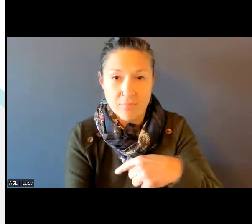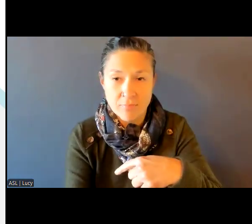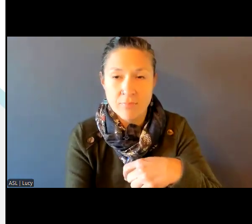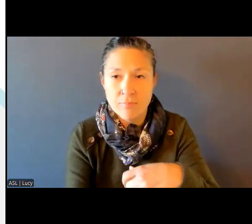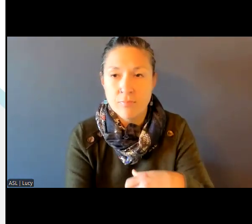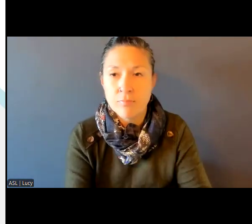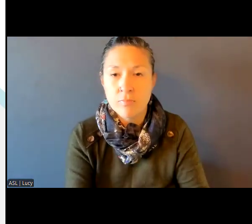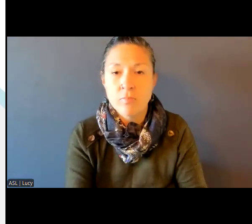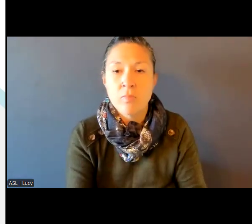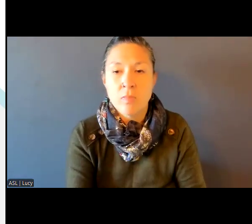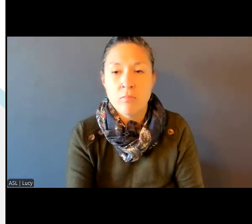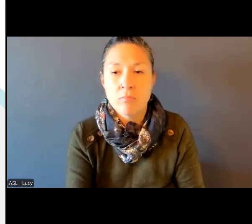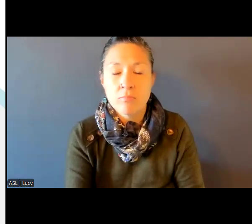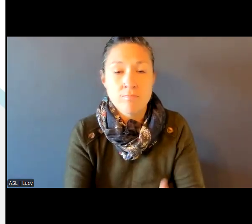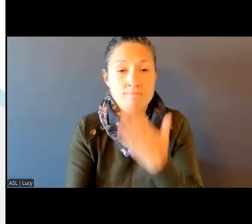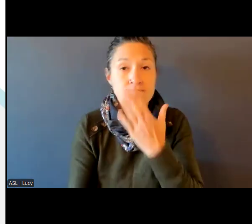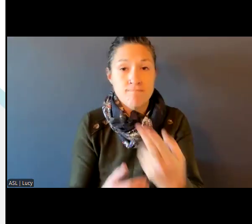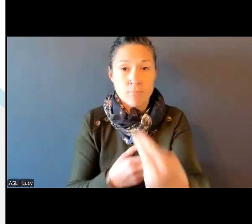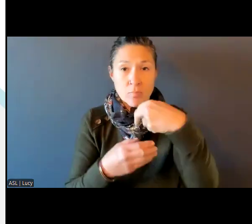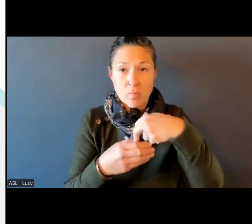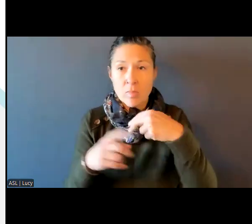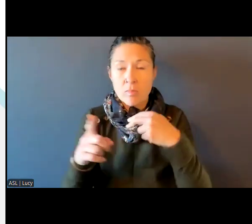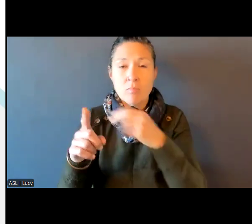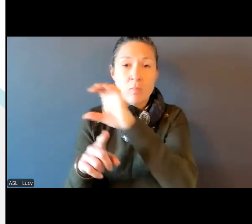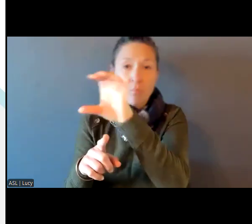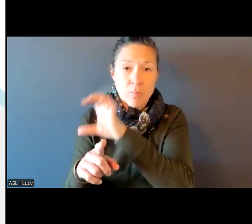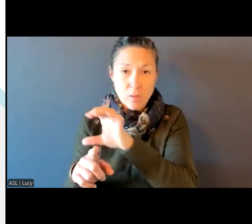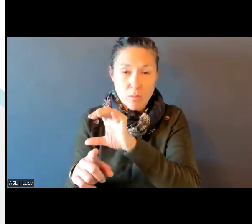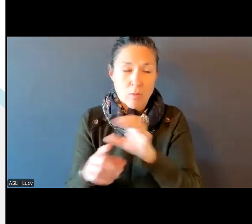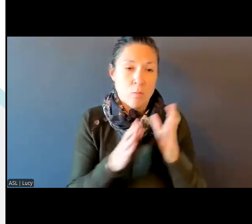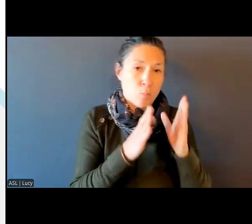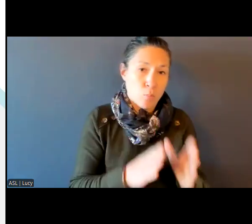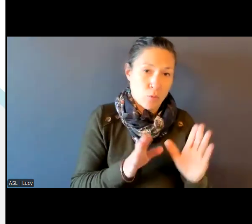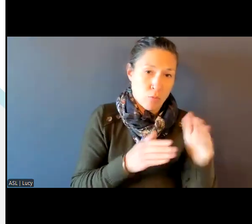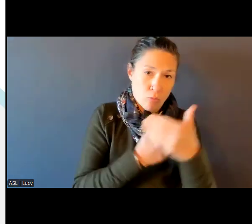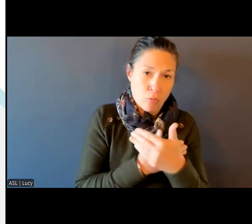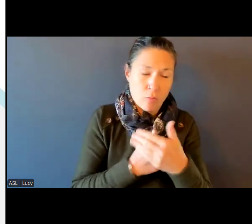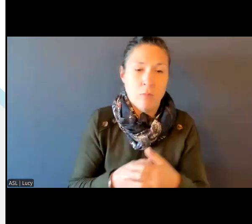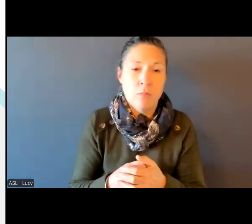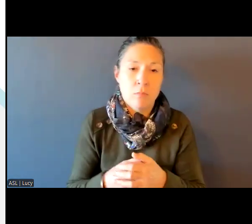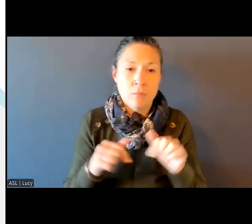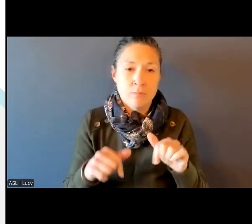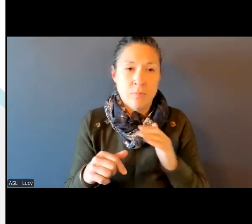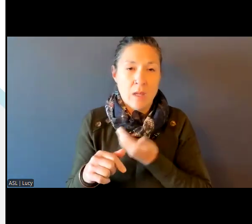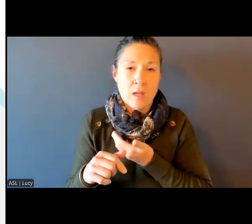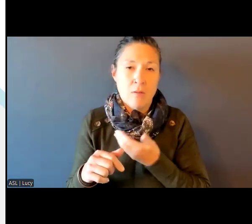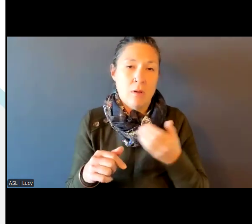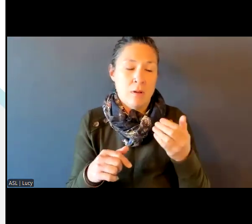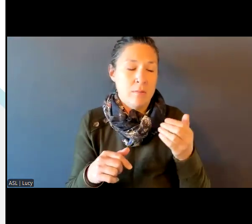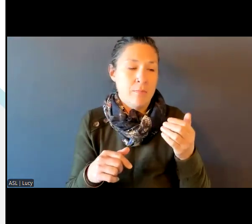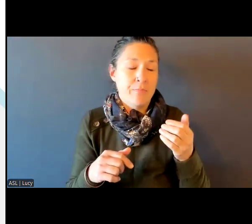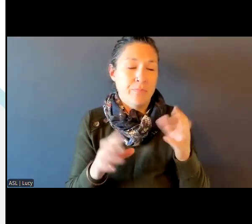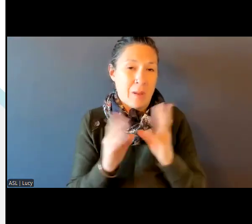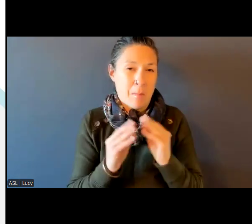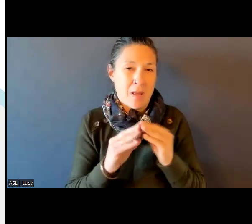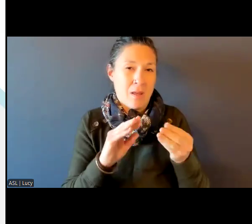So thanks for joining us online and in person. This is our 17th